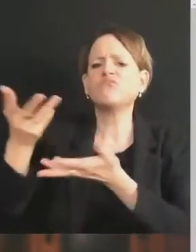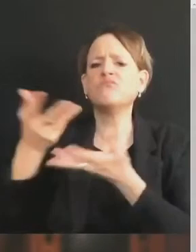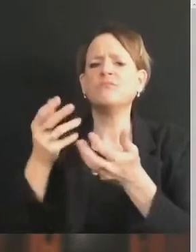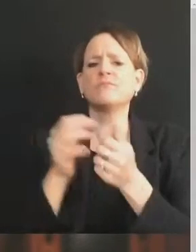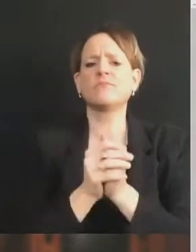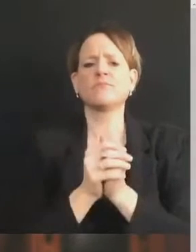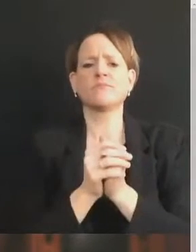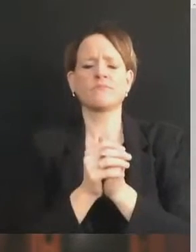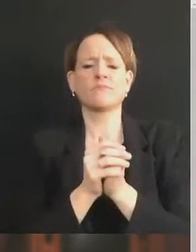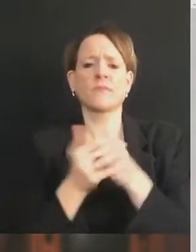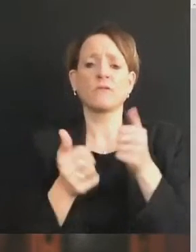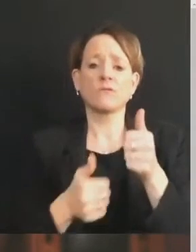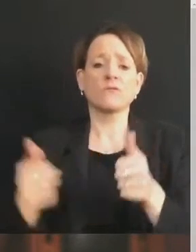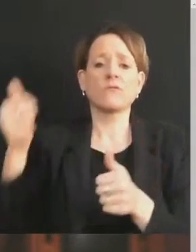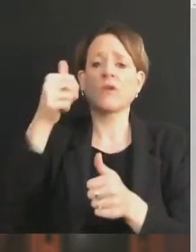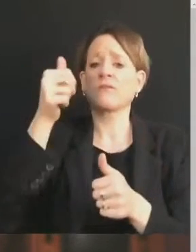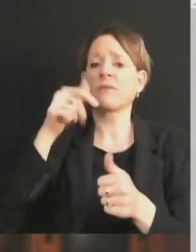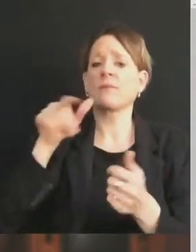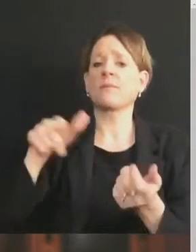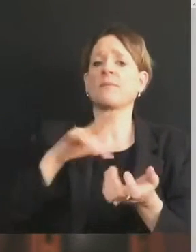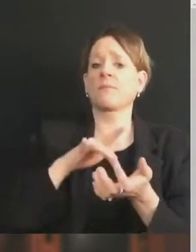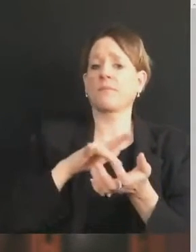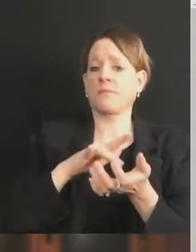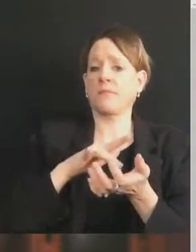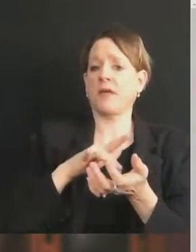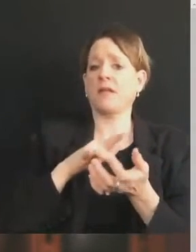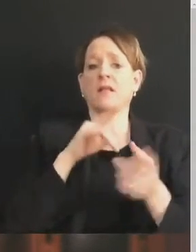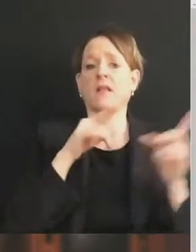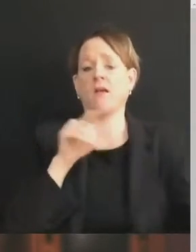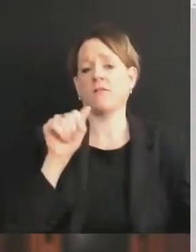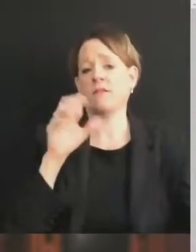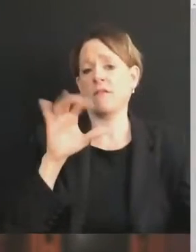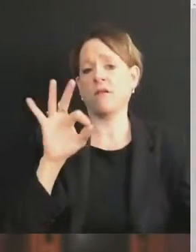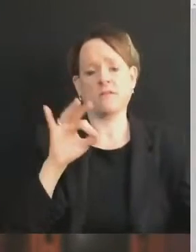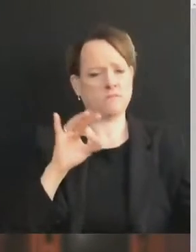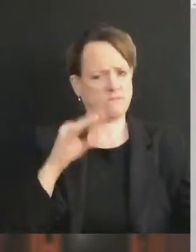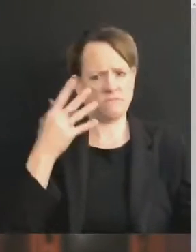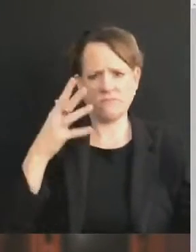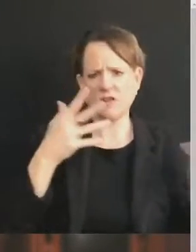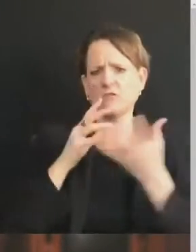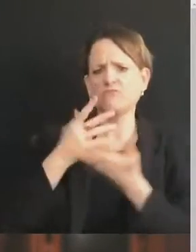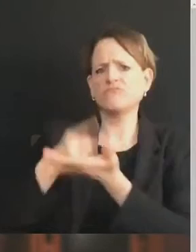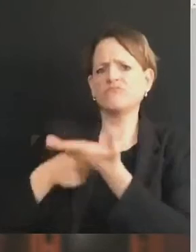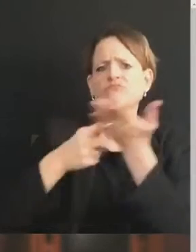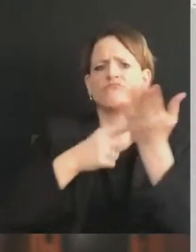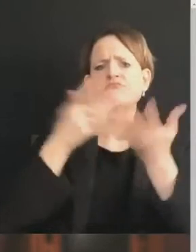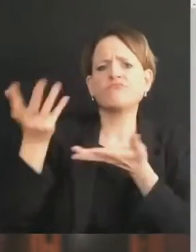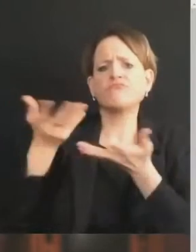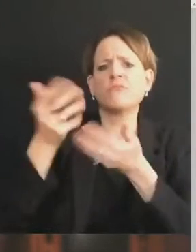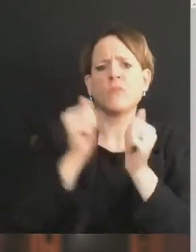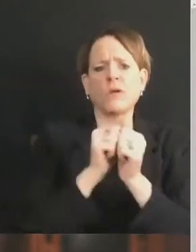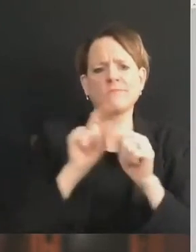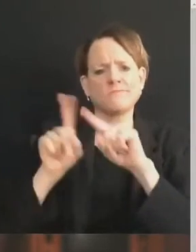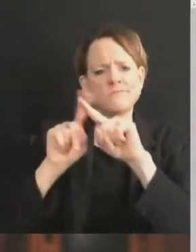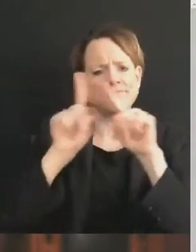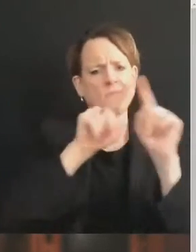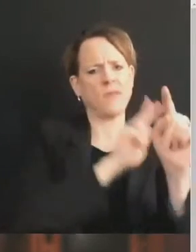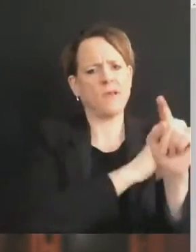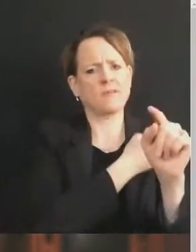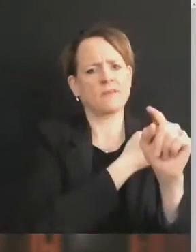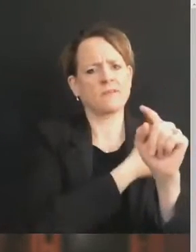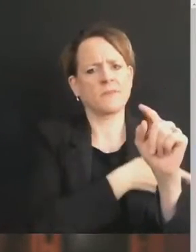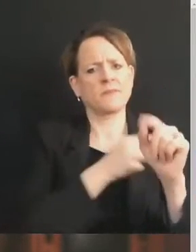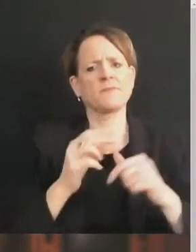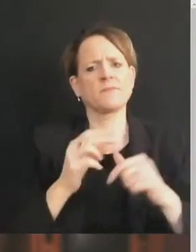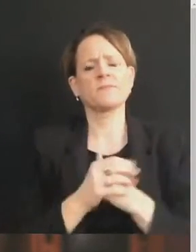are managing their patient caseloads. And we are starting to see our census grow at the alternate